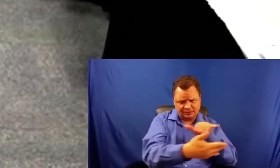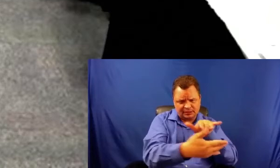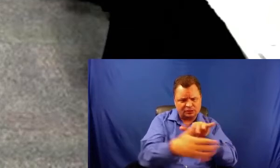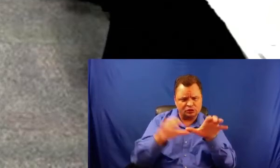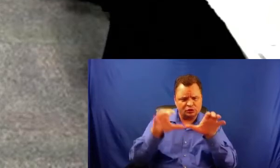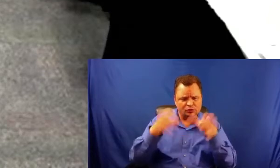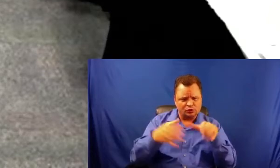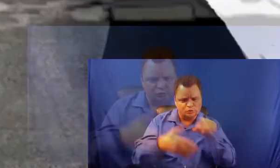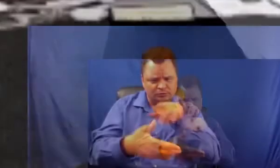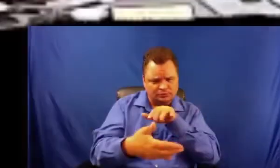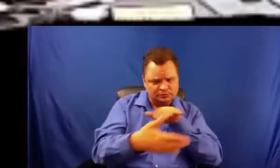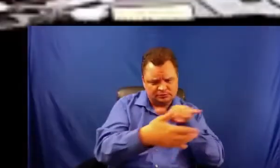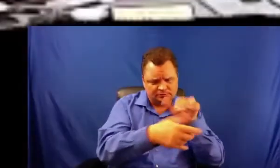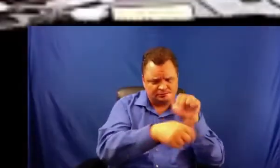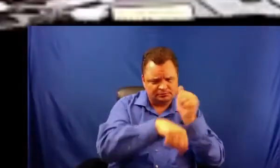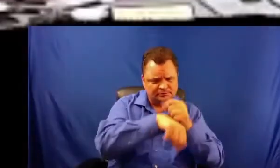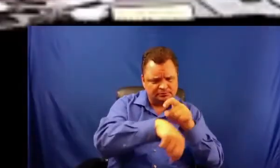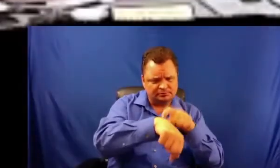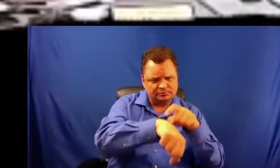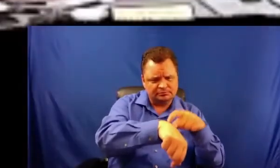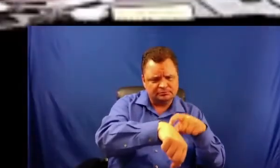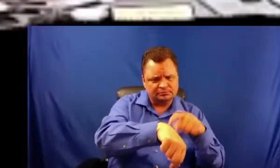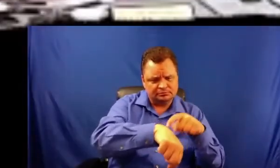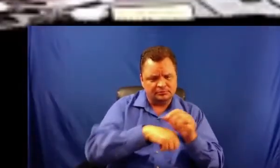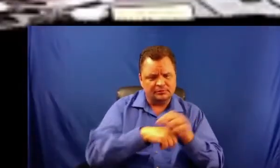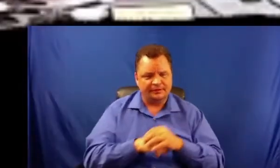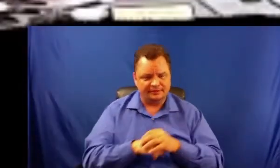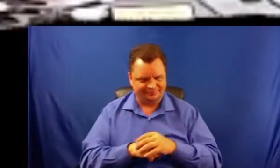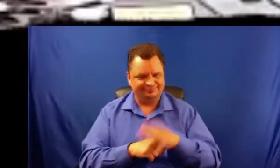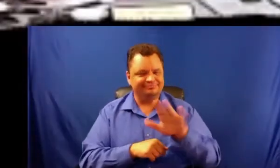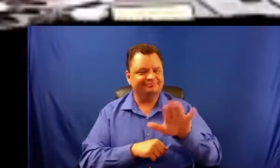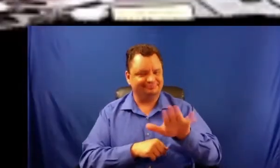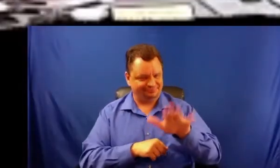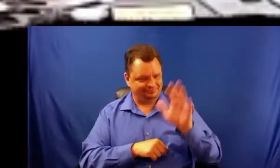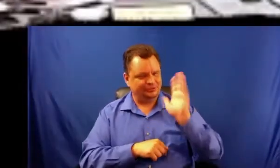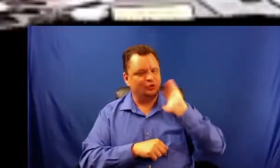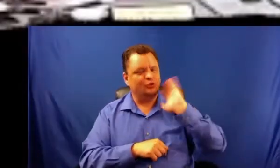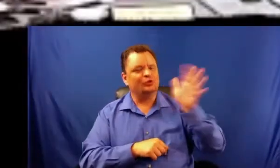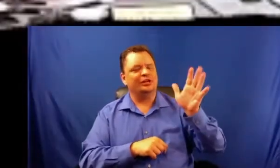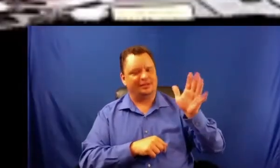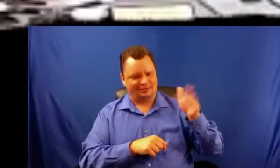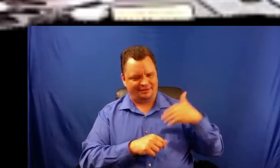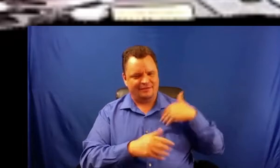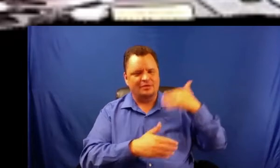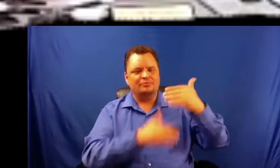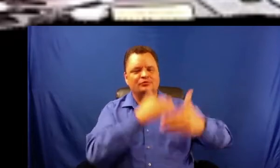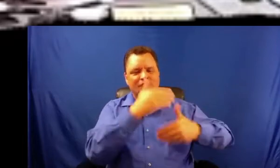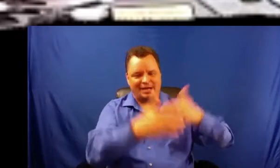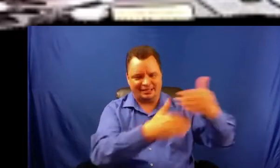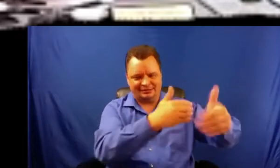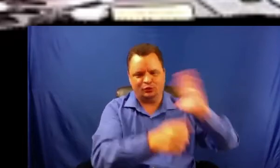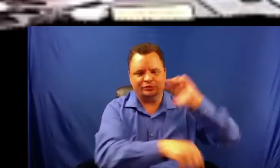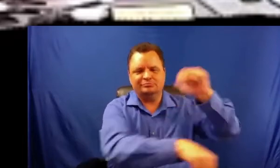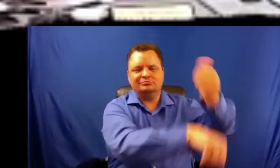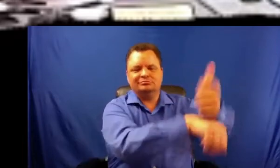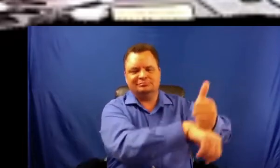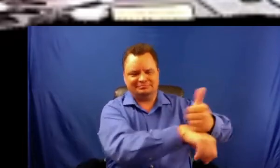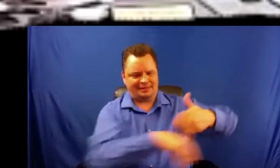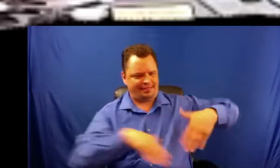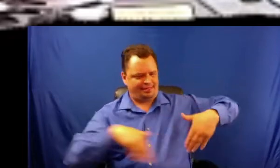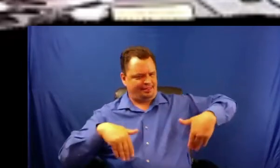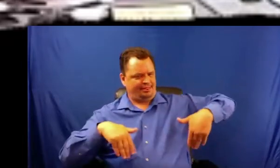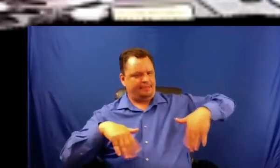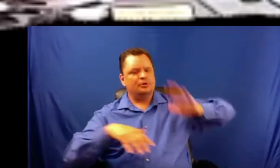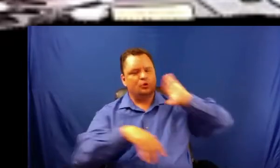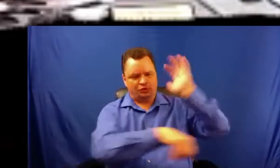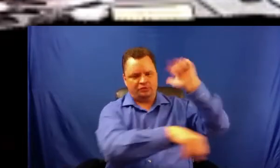a process that those processes are being developed. And absolutely, I think that there will be probably a combination